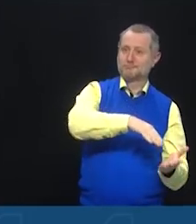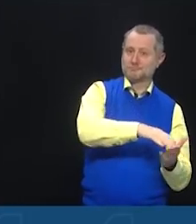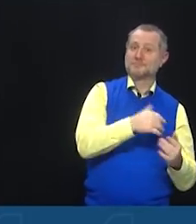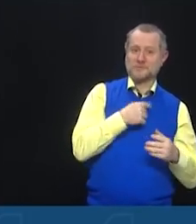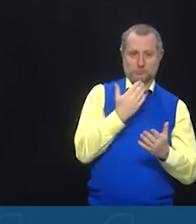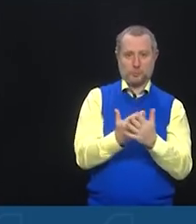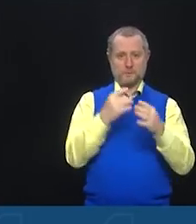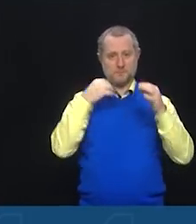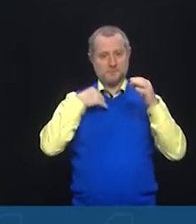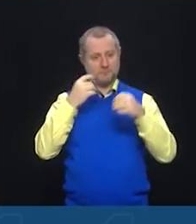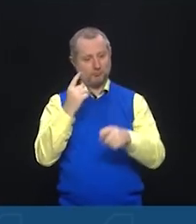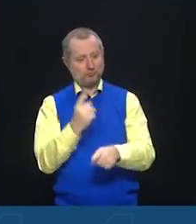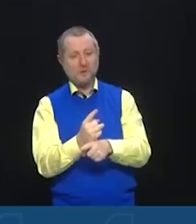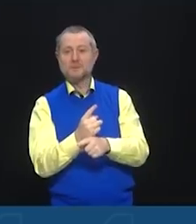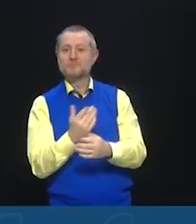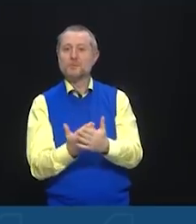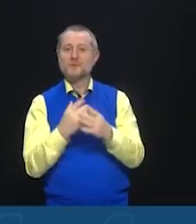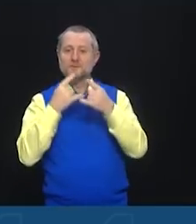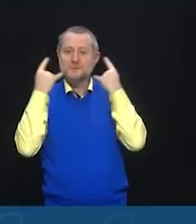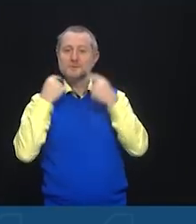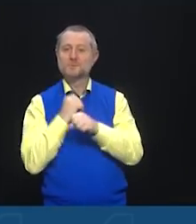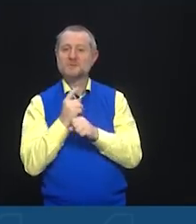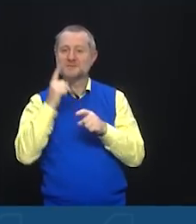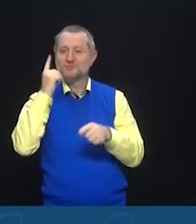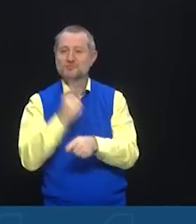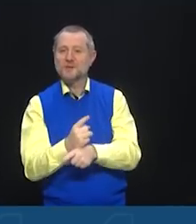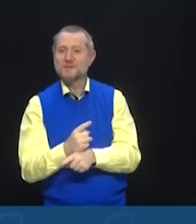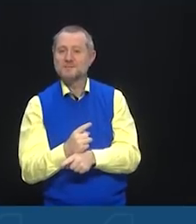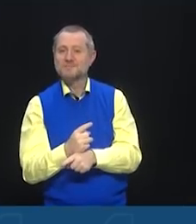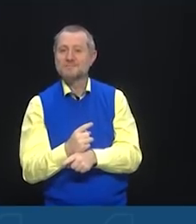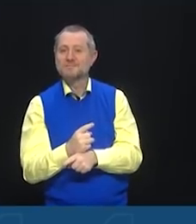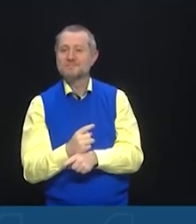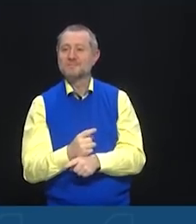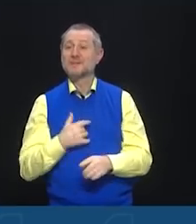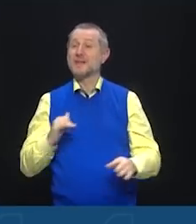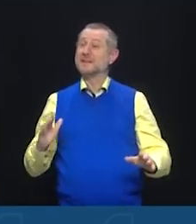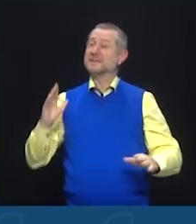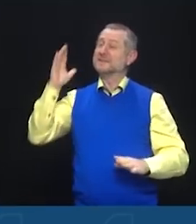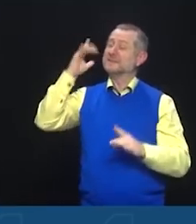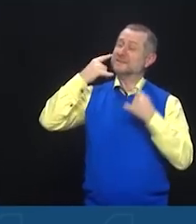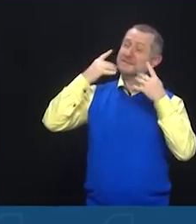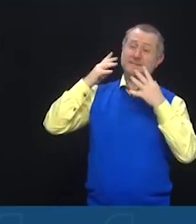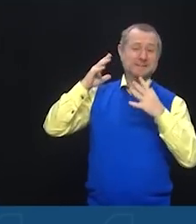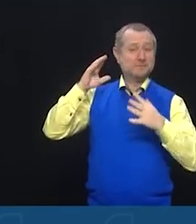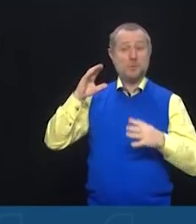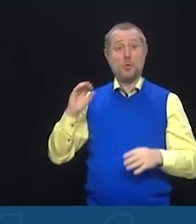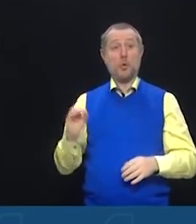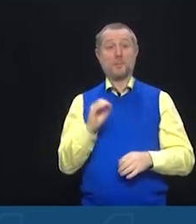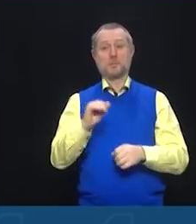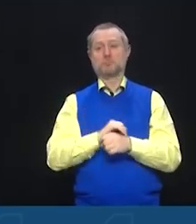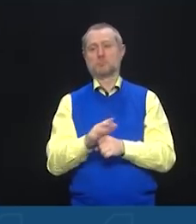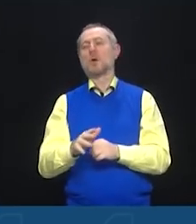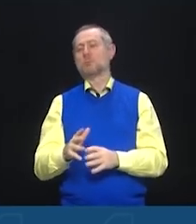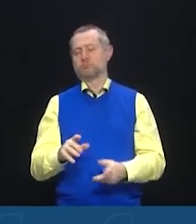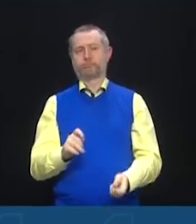ensuring that we had those masks in place through those spikes, especially the Omicron variant. So let's talk